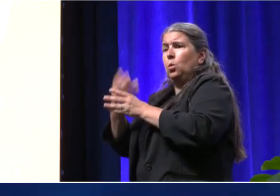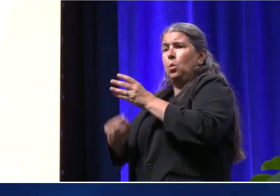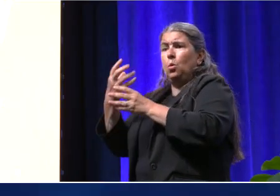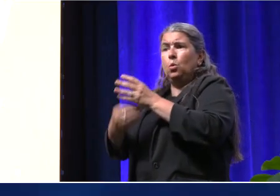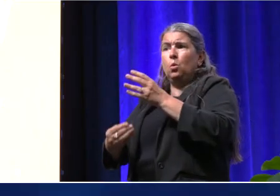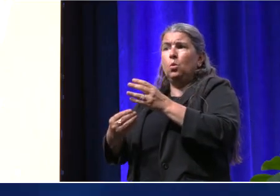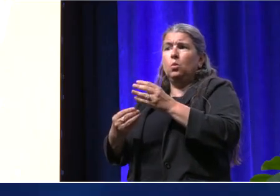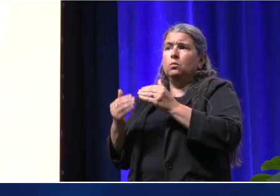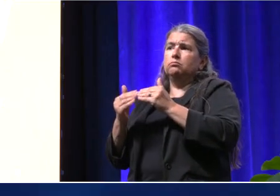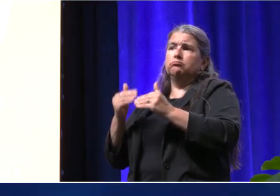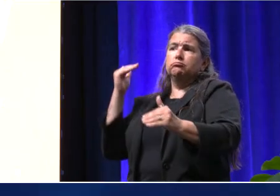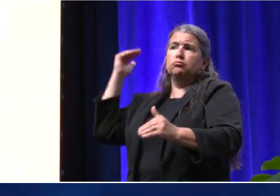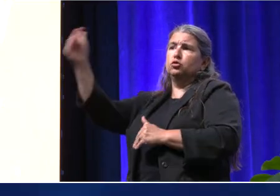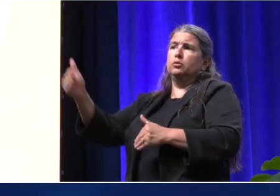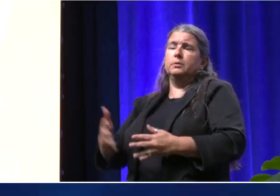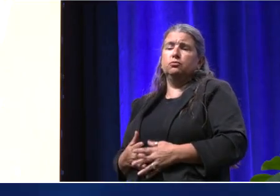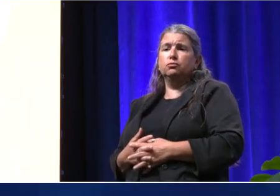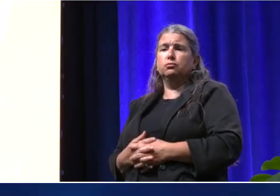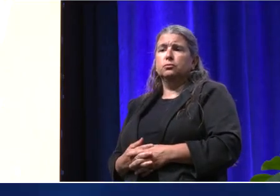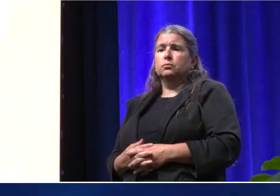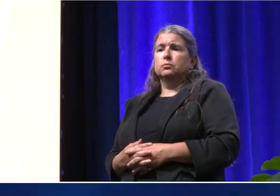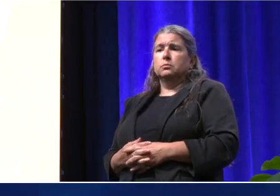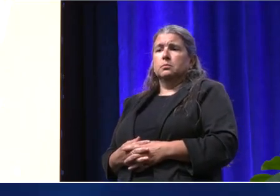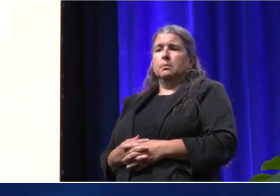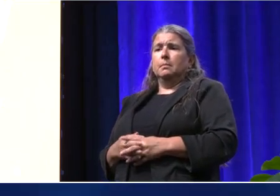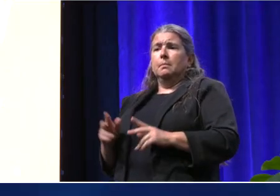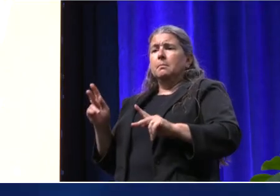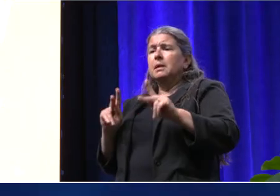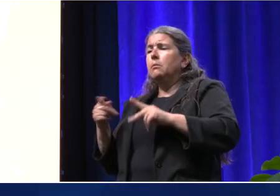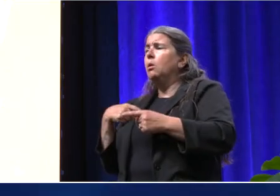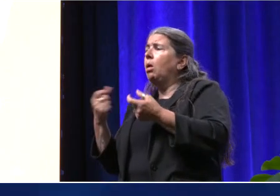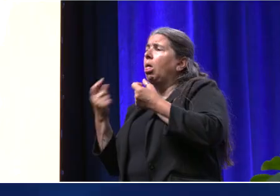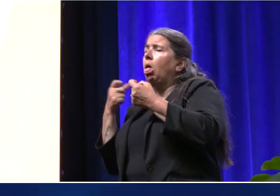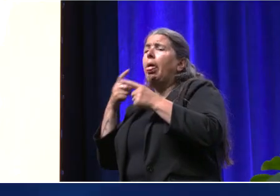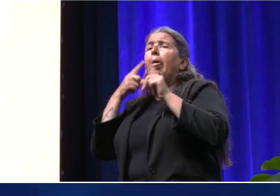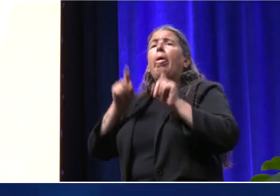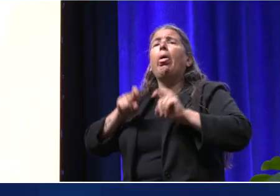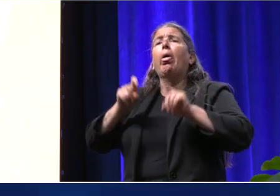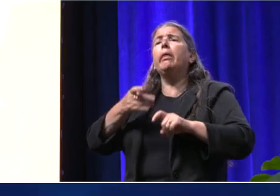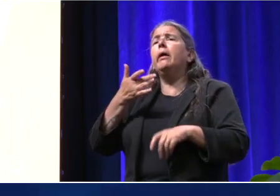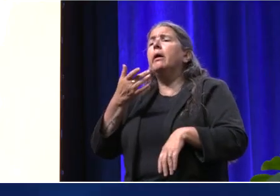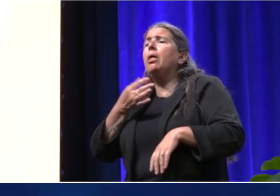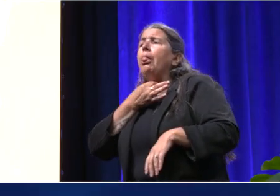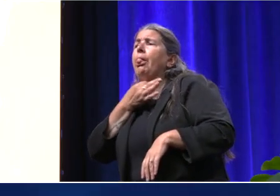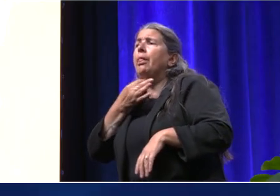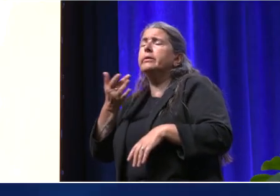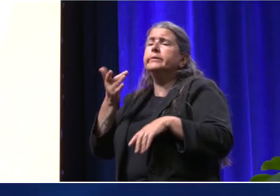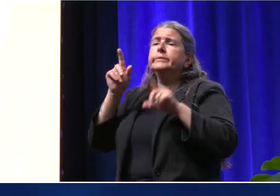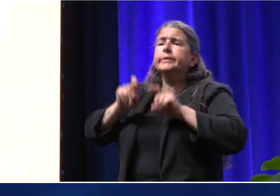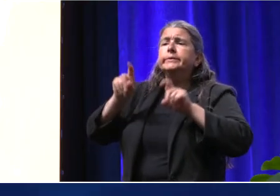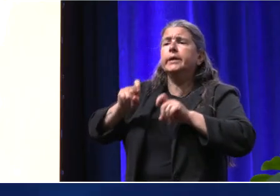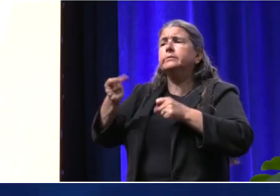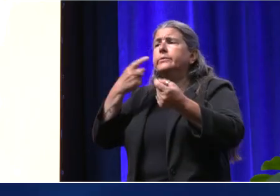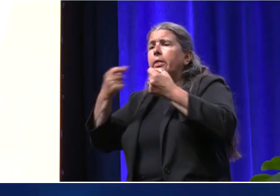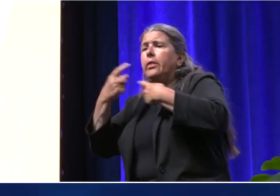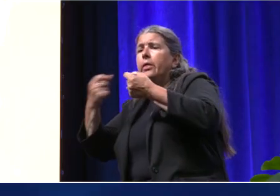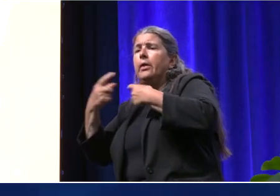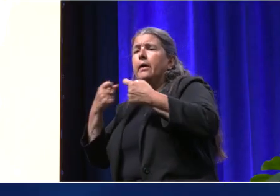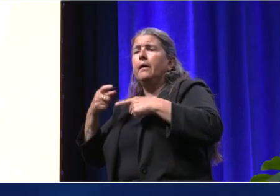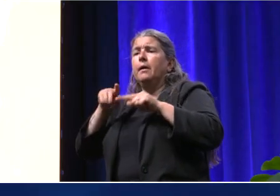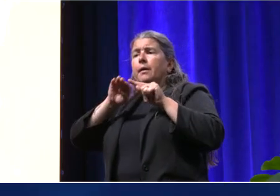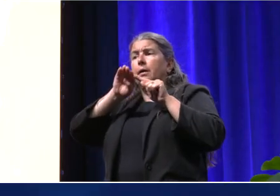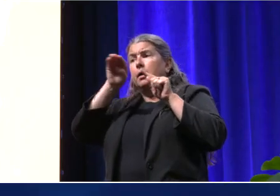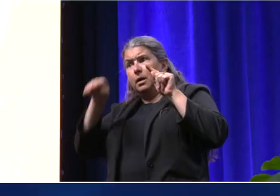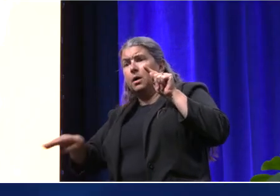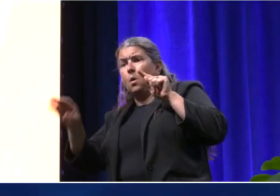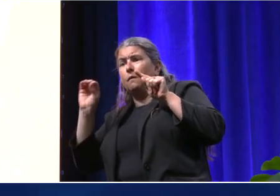love. A lot of people are trying a lot of different things. And I'm going to start talking now about the decline in overdose, but I want you to remember that this